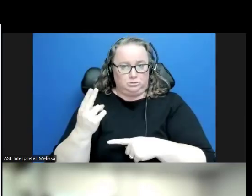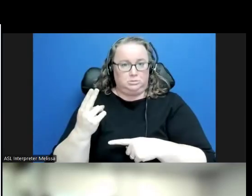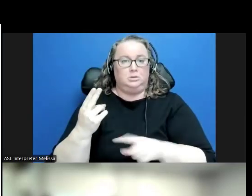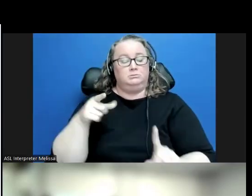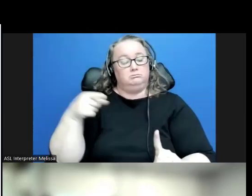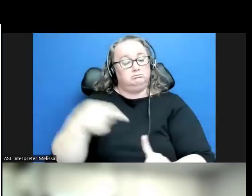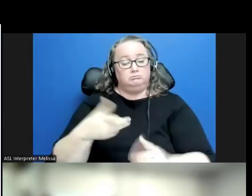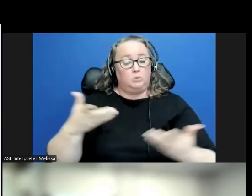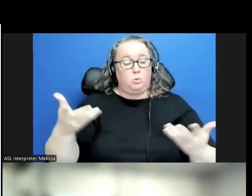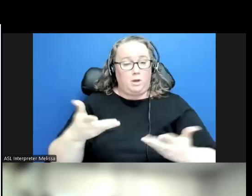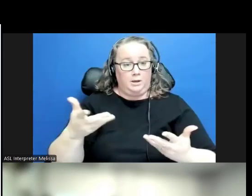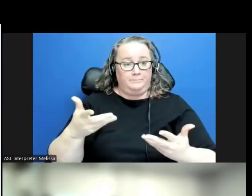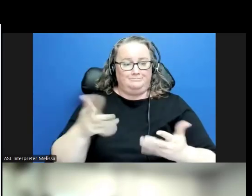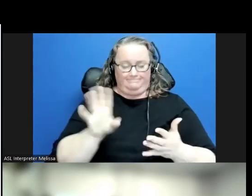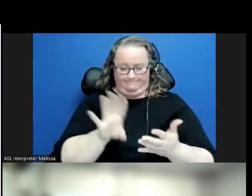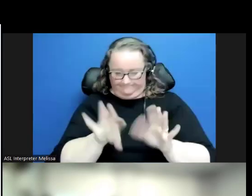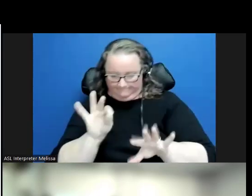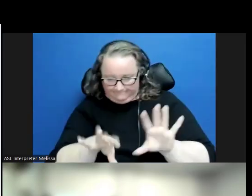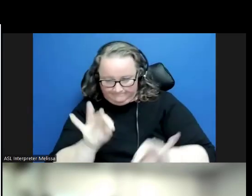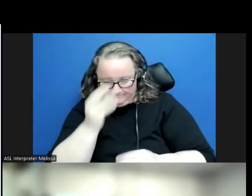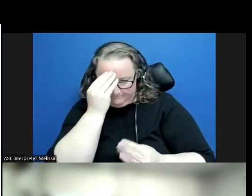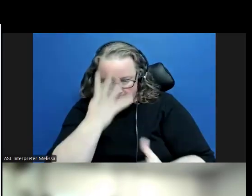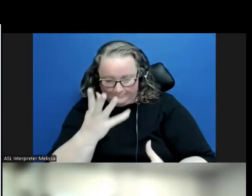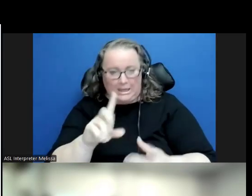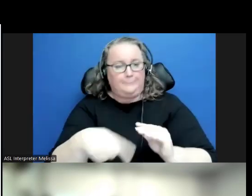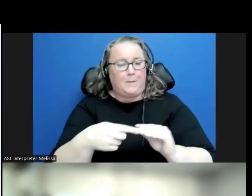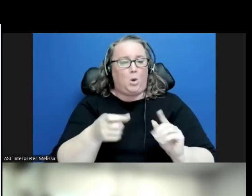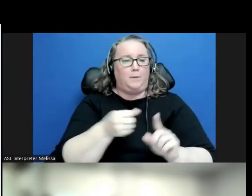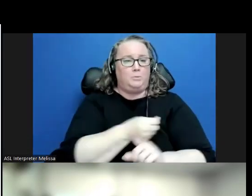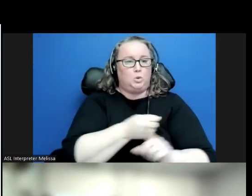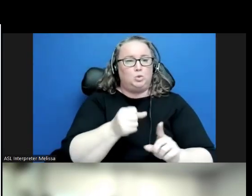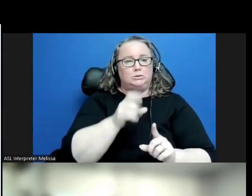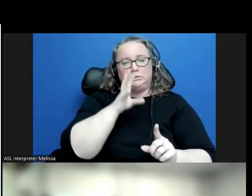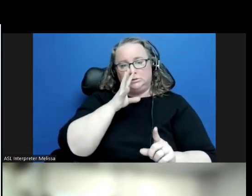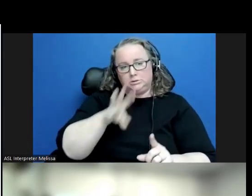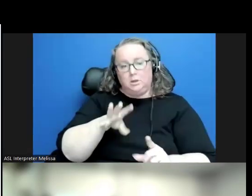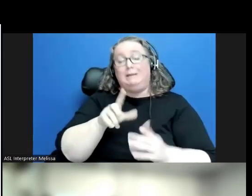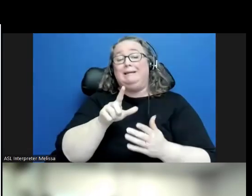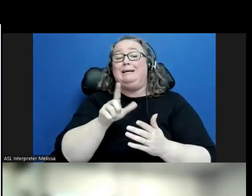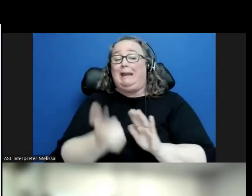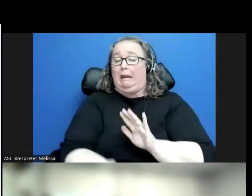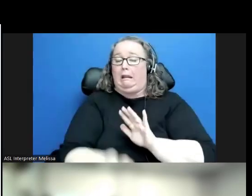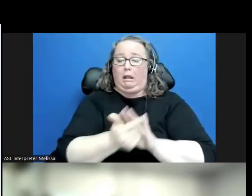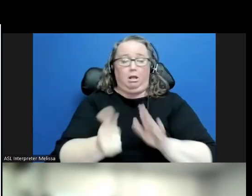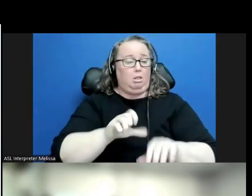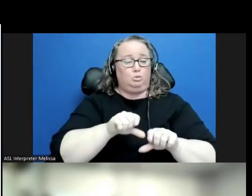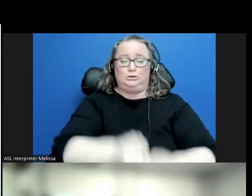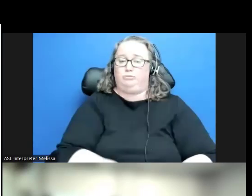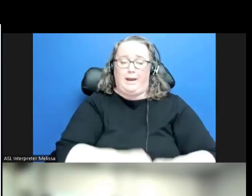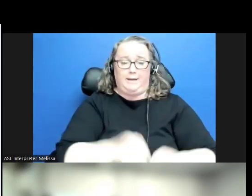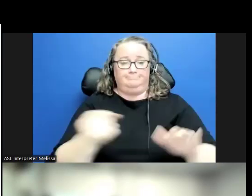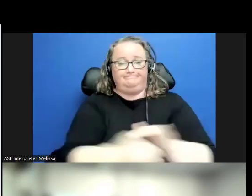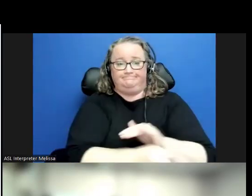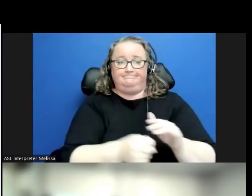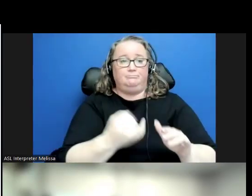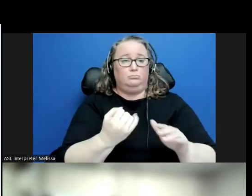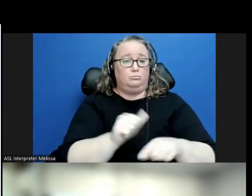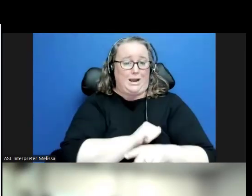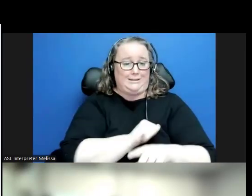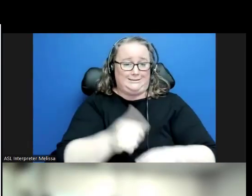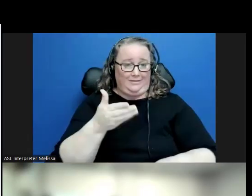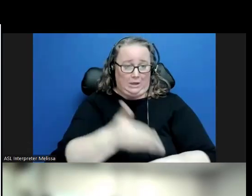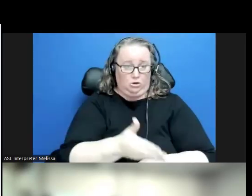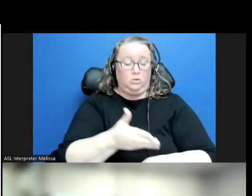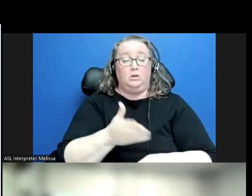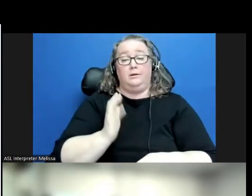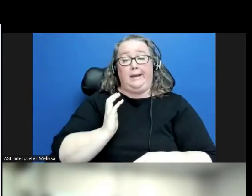focused on surrounding findings of abusive and illegal restraint and seclusion practice. And the settlement